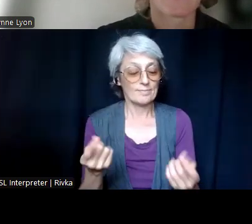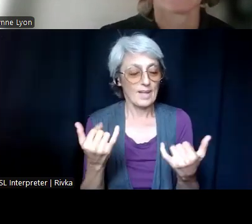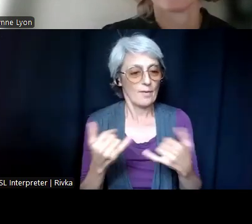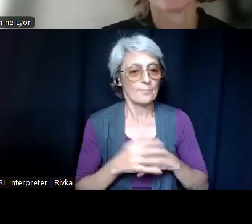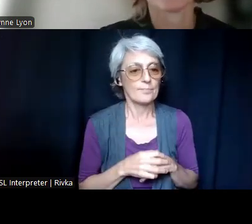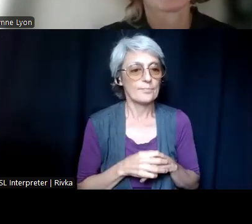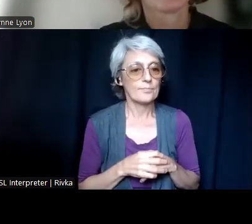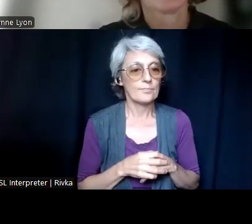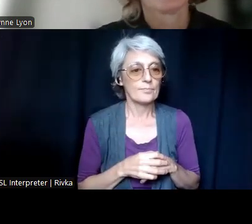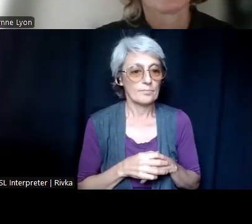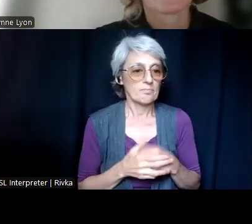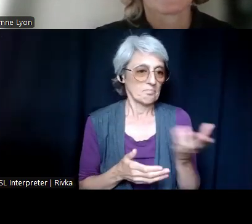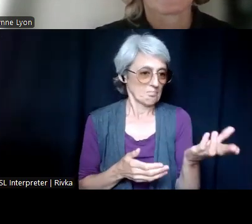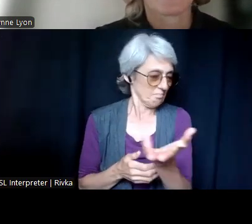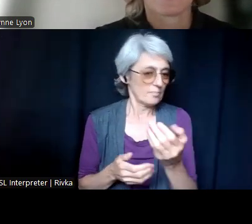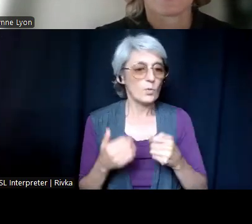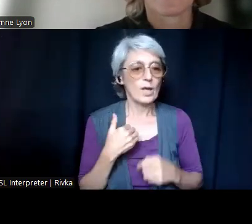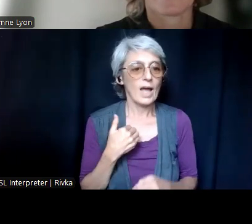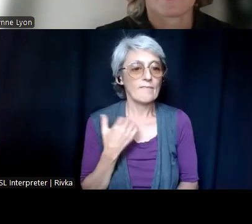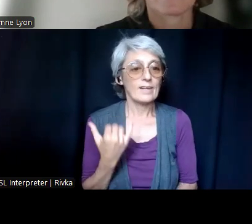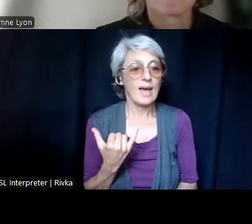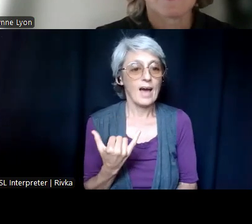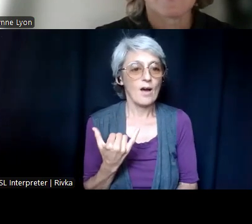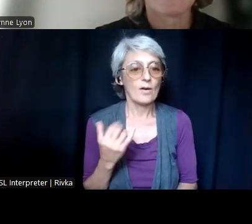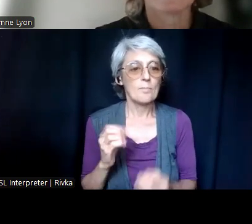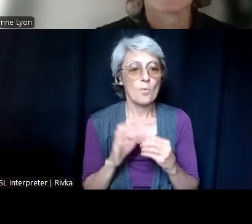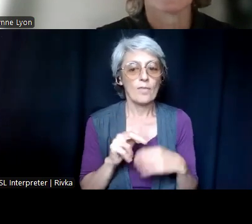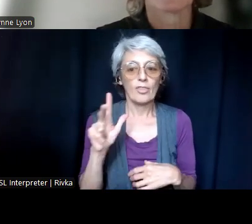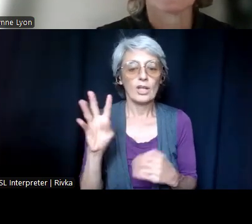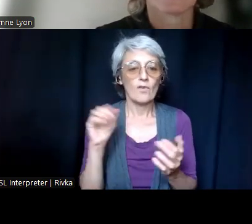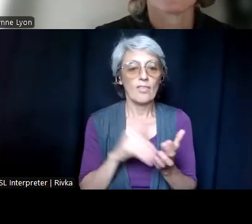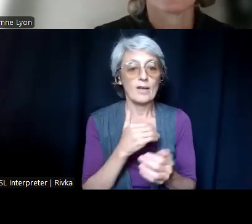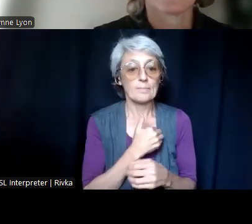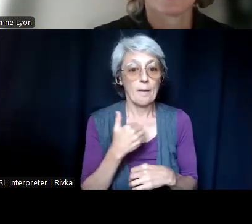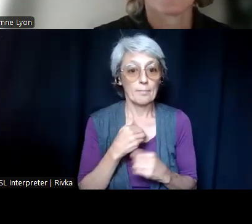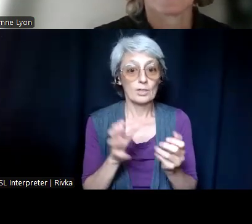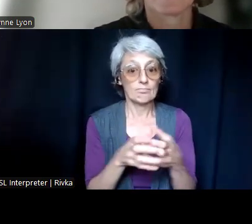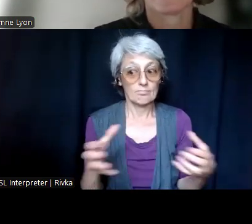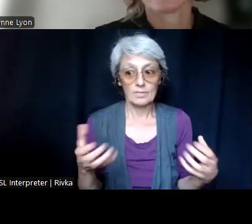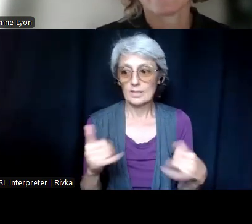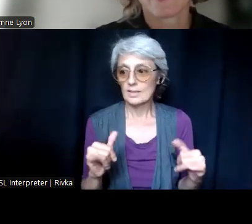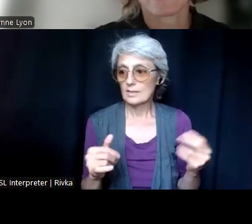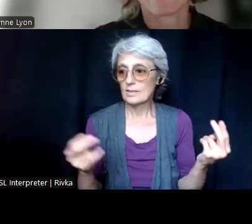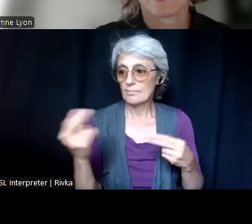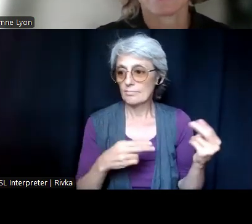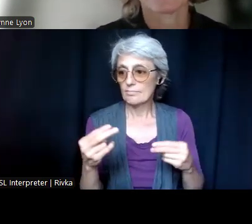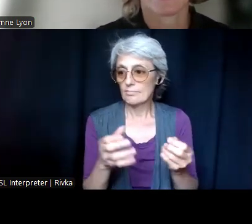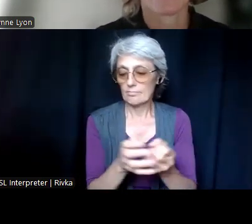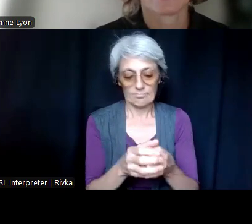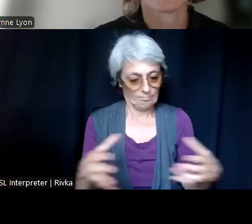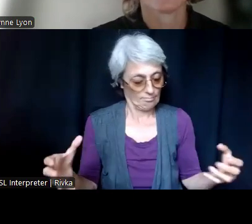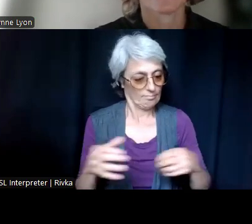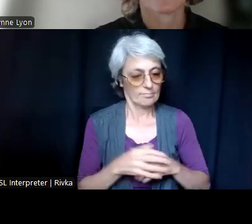we had at this point over 34,000 members. So continuing to enroll and identify and